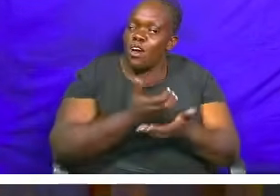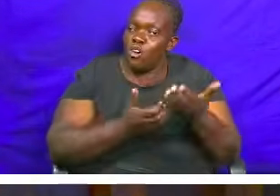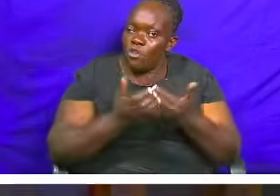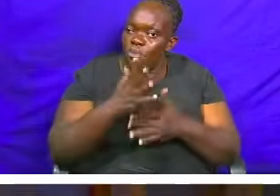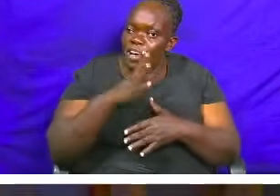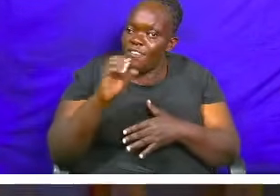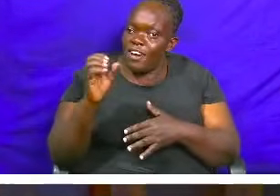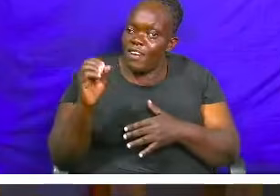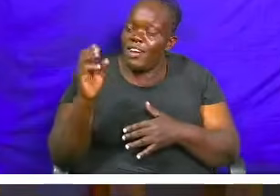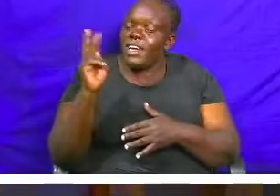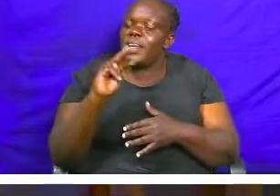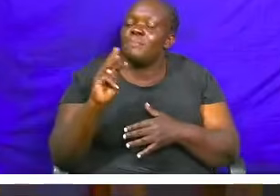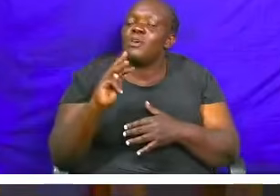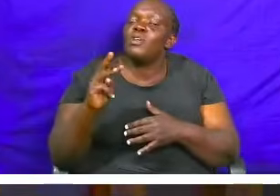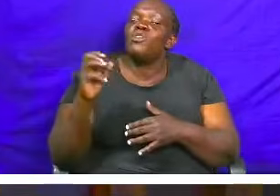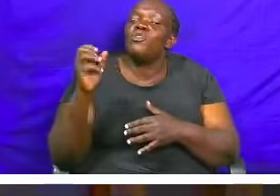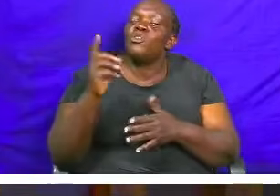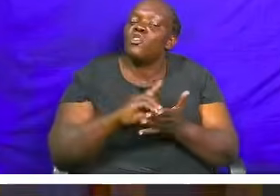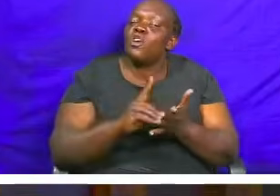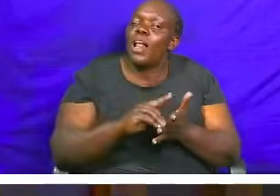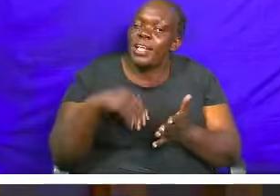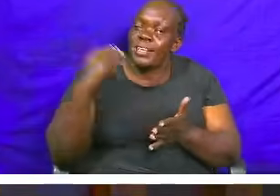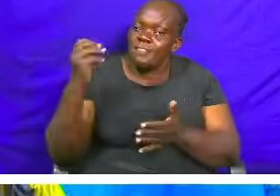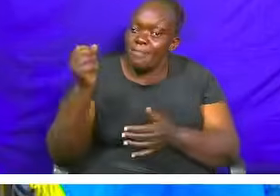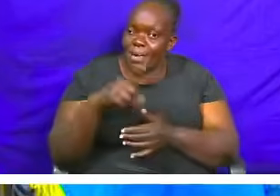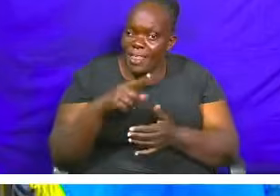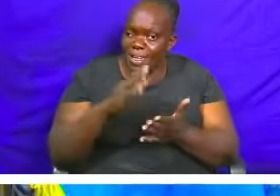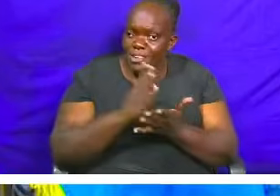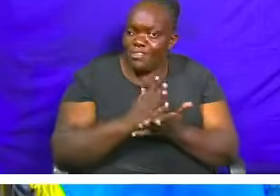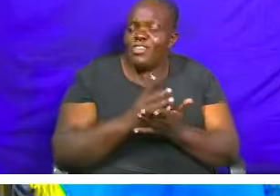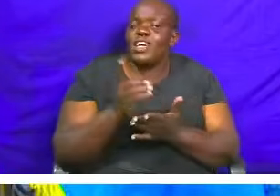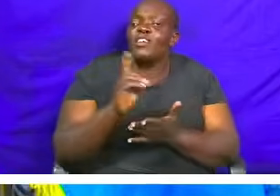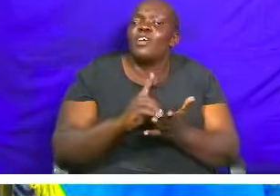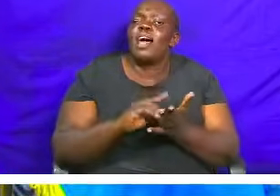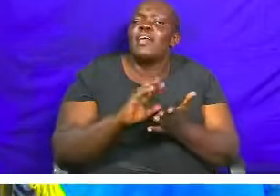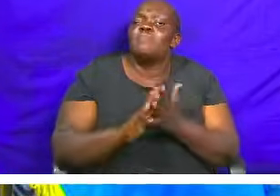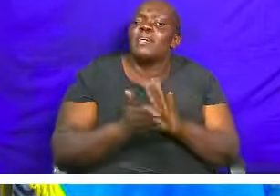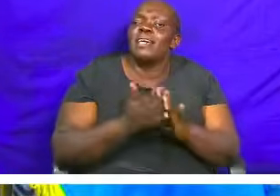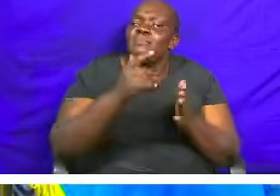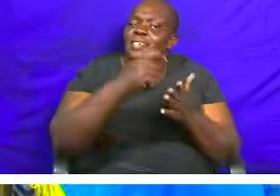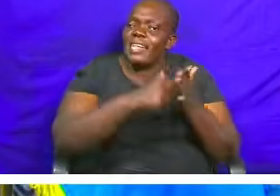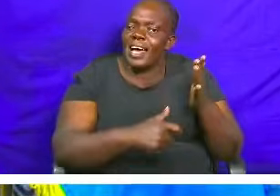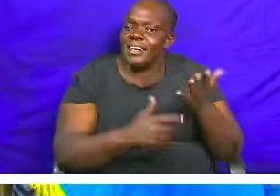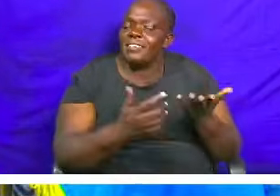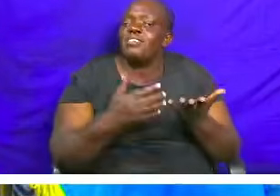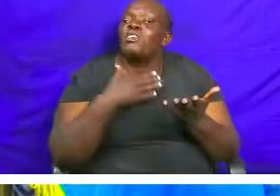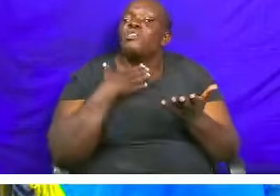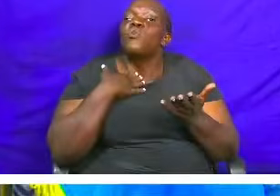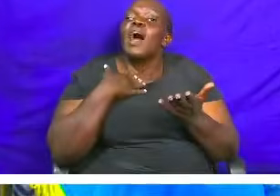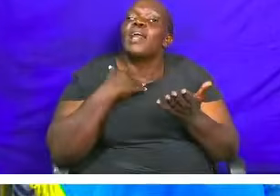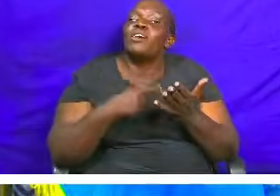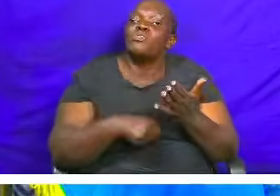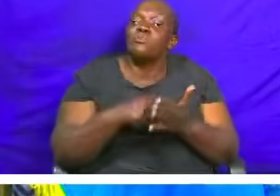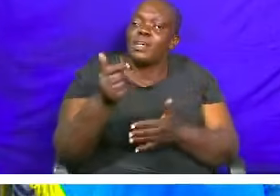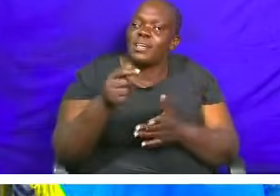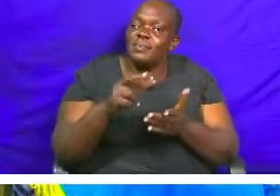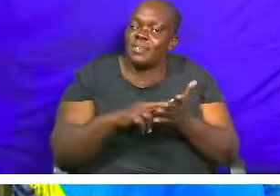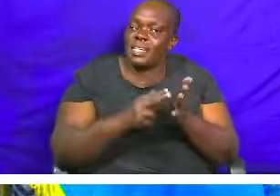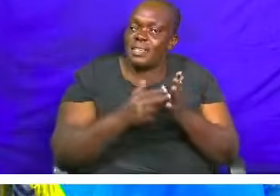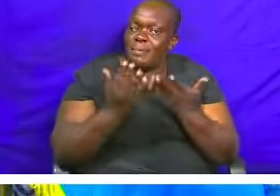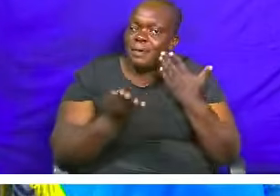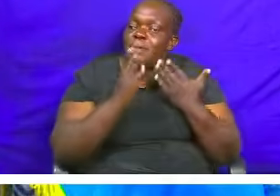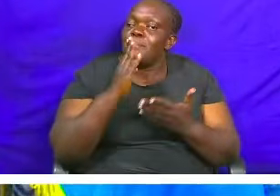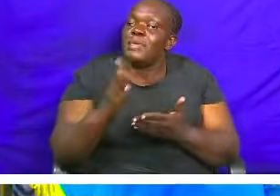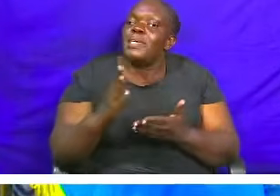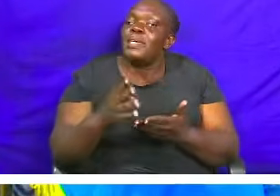million every month. So the dollar became scarce. So you get marketers wanting to pay for the product, and maybe you need